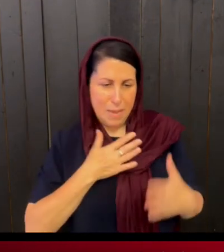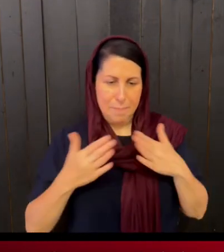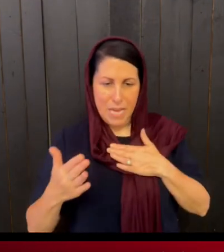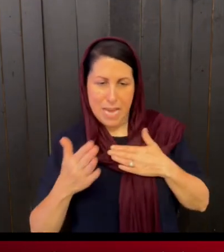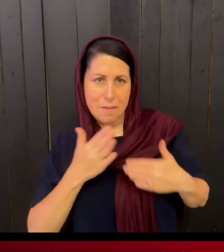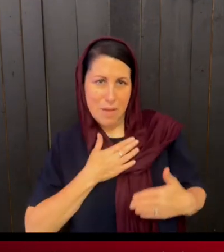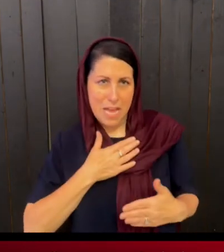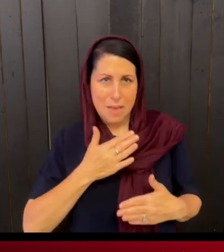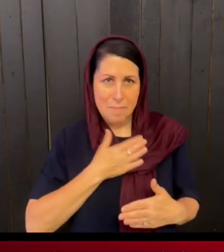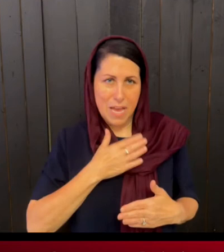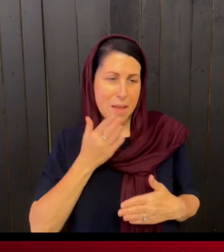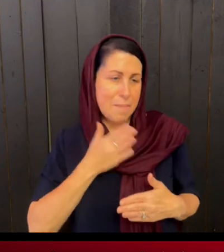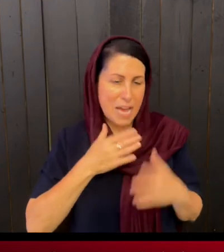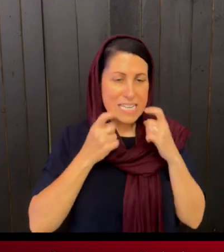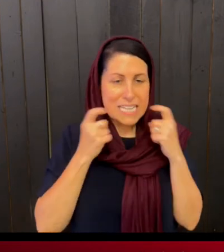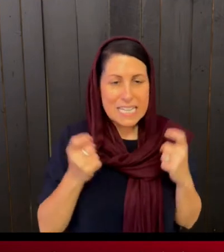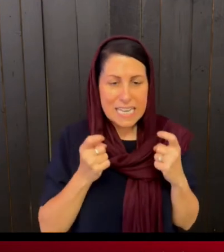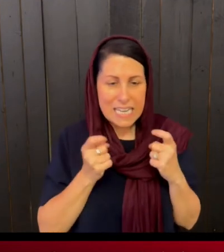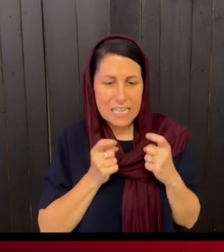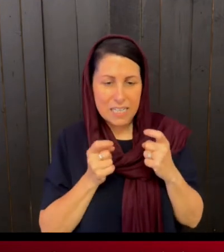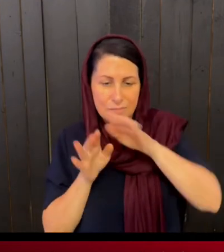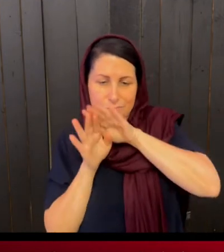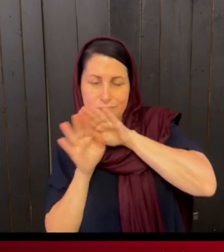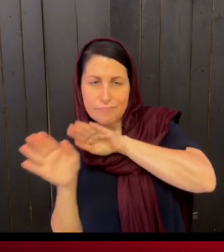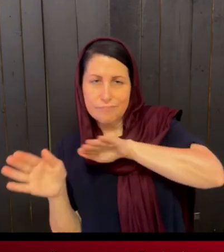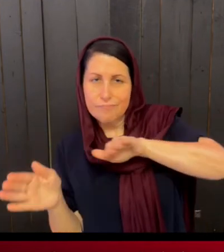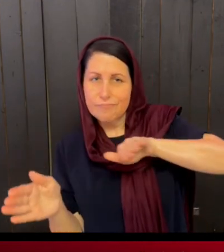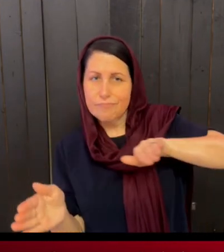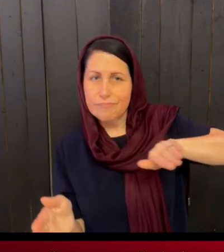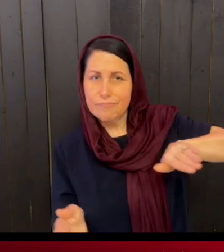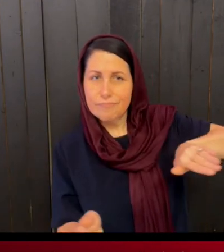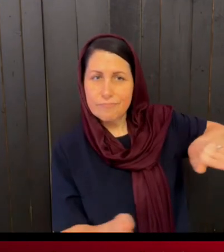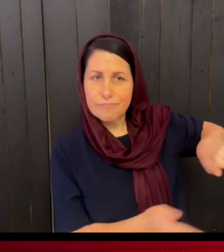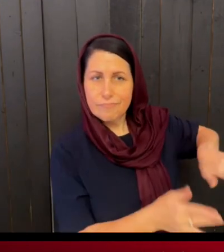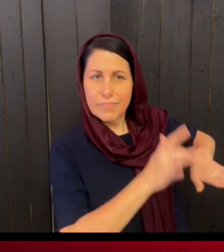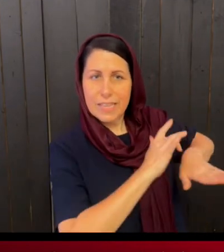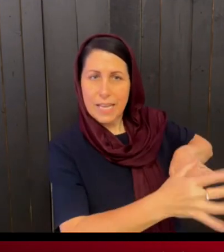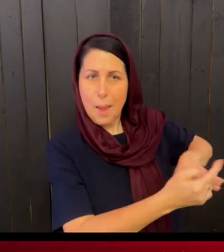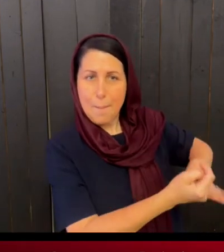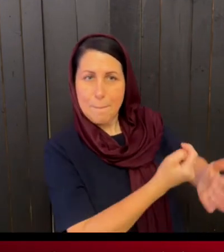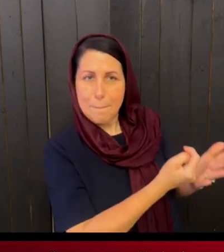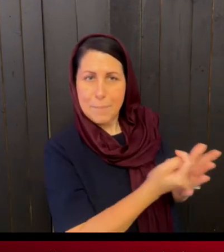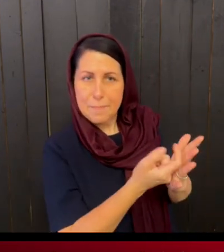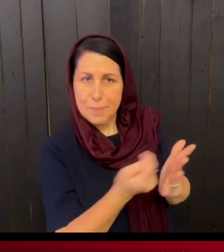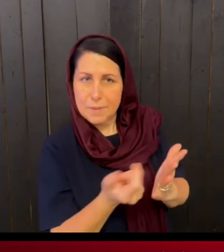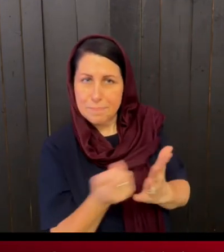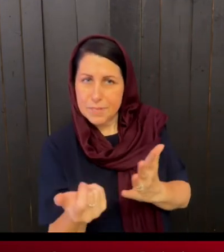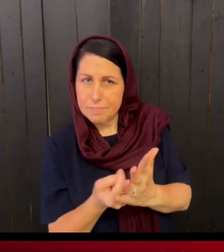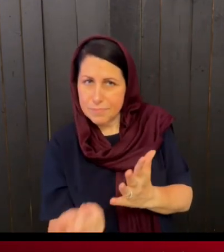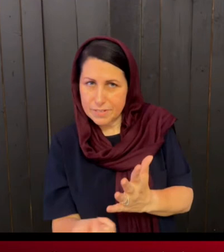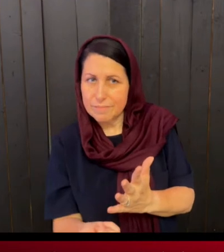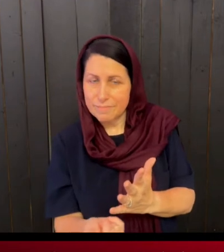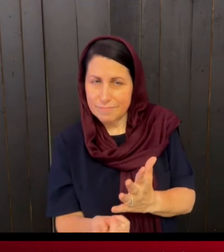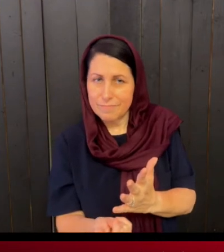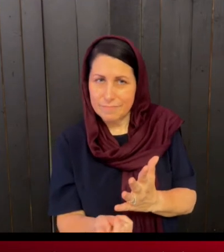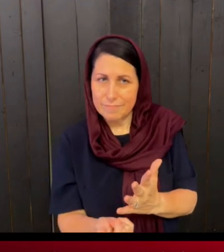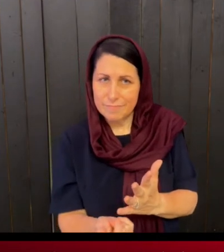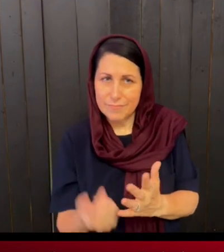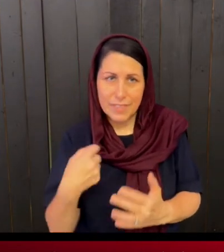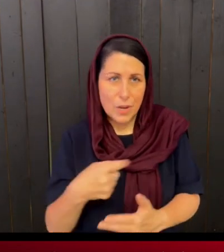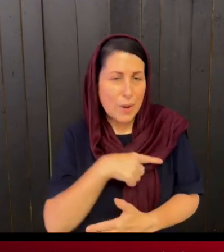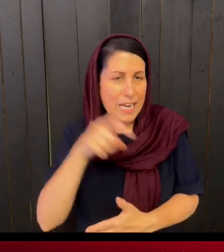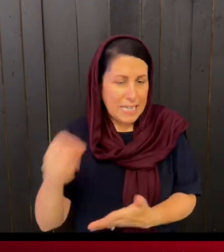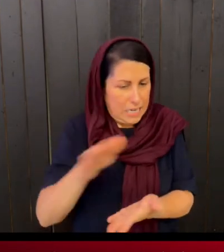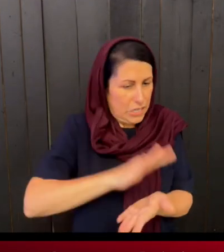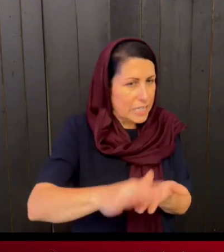sin that we're doing, some things like that that are in our vessel, polluting the vessel. And so often we just need to clean out that